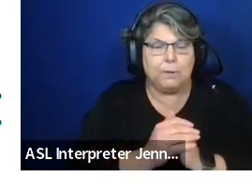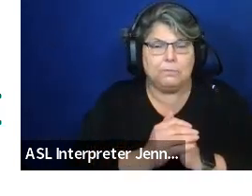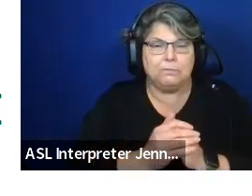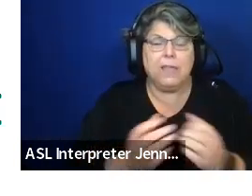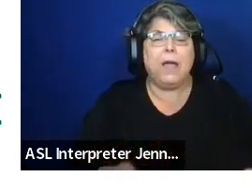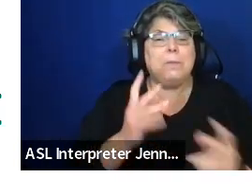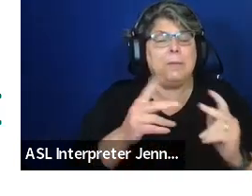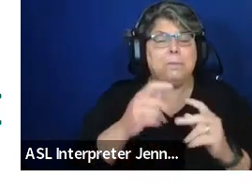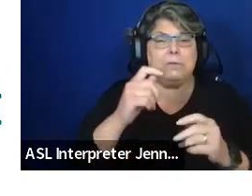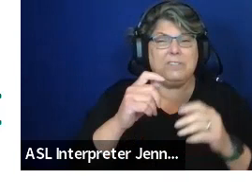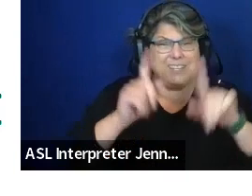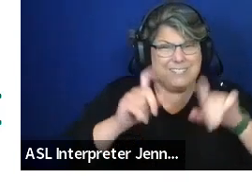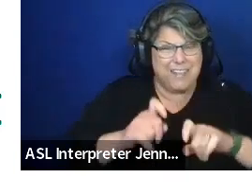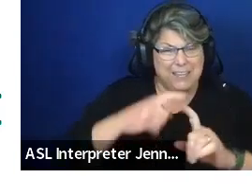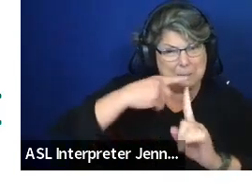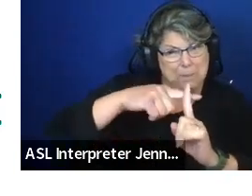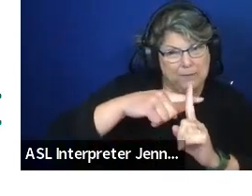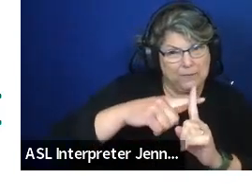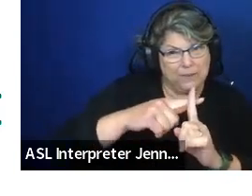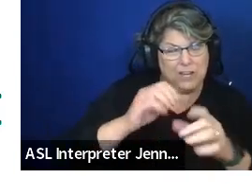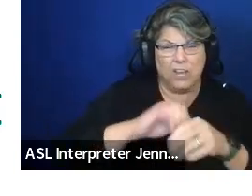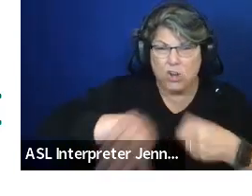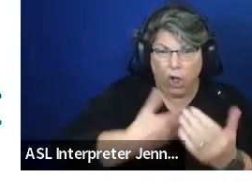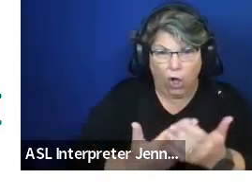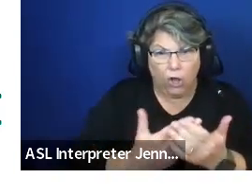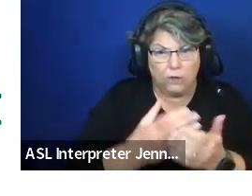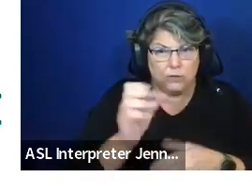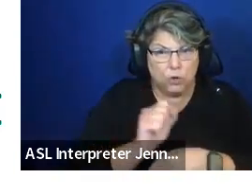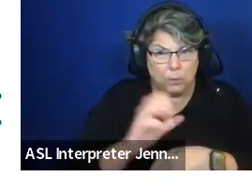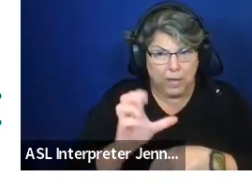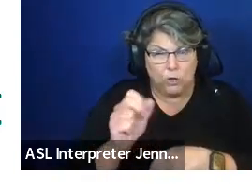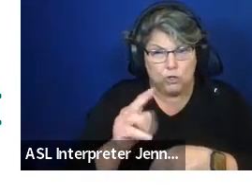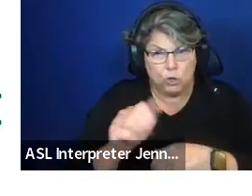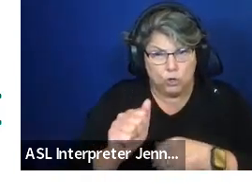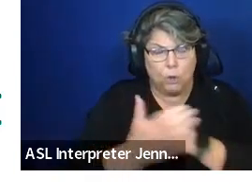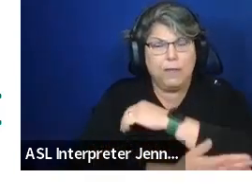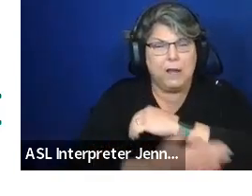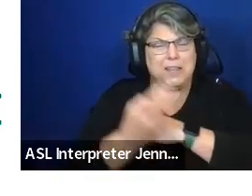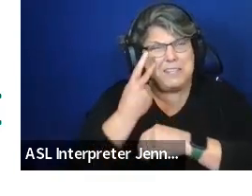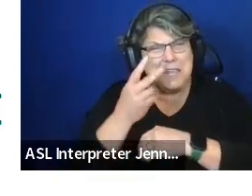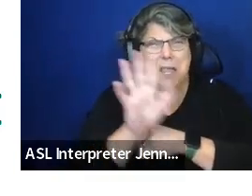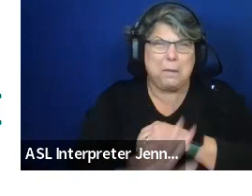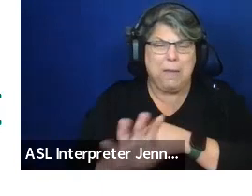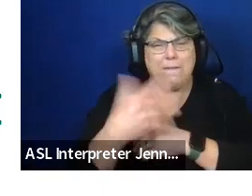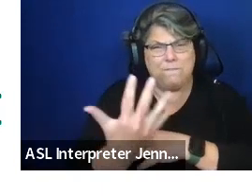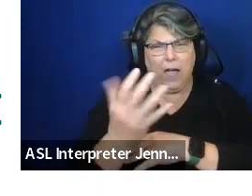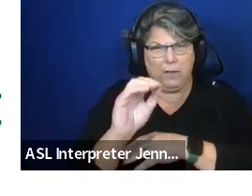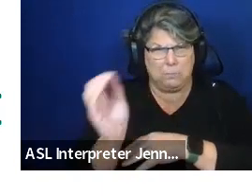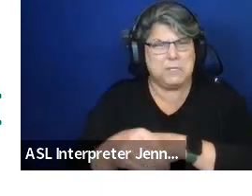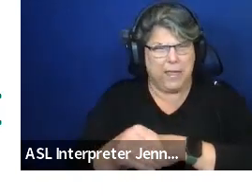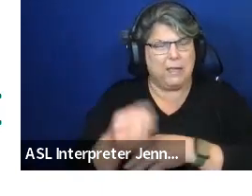positivity in overall Sonoma County, we see a level of about 5% as compared to